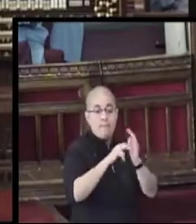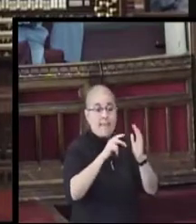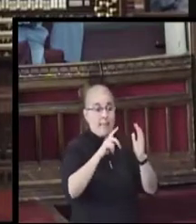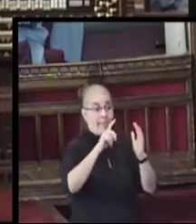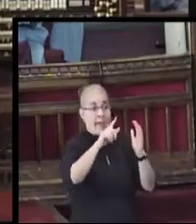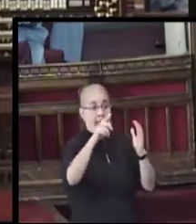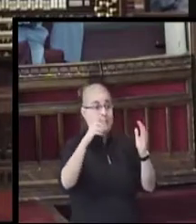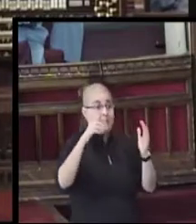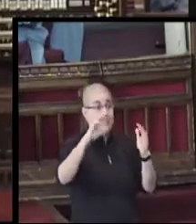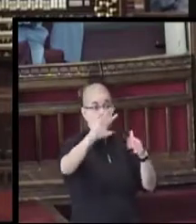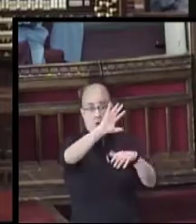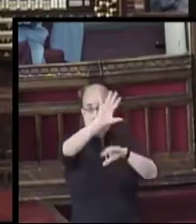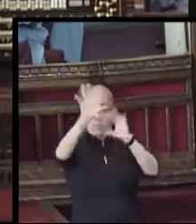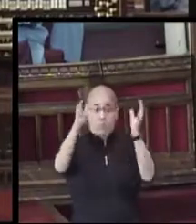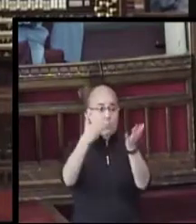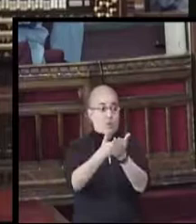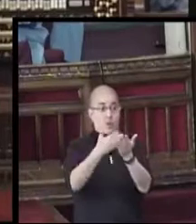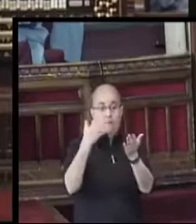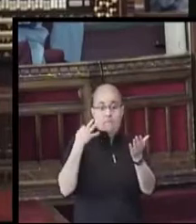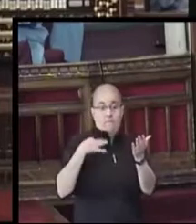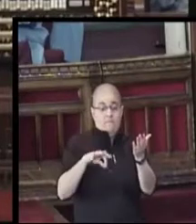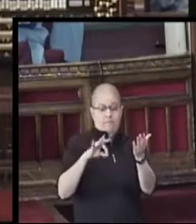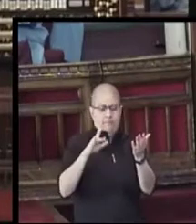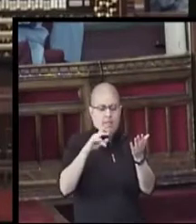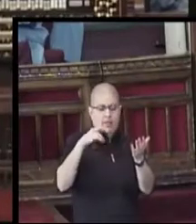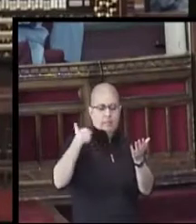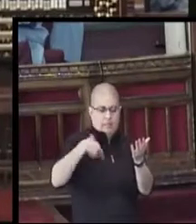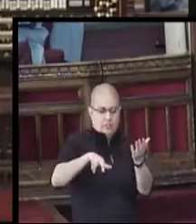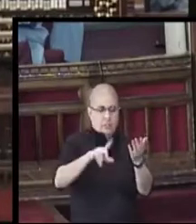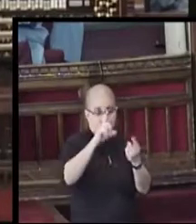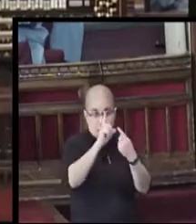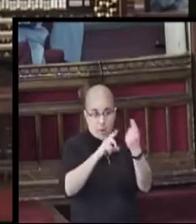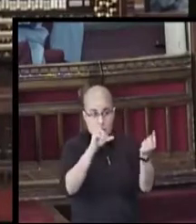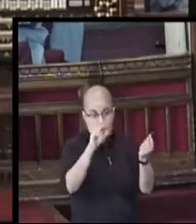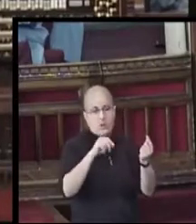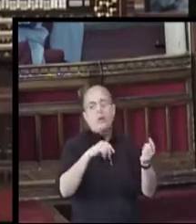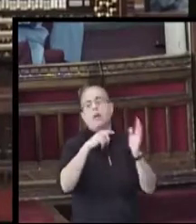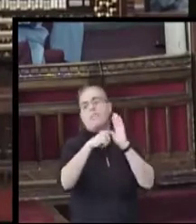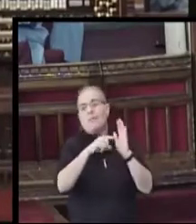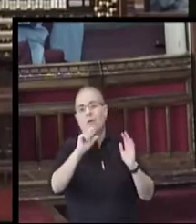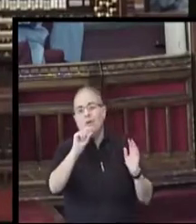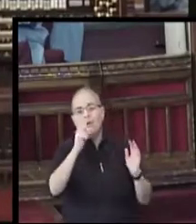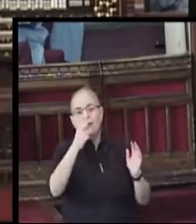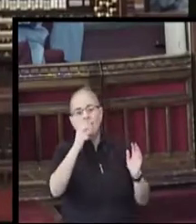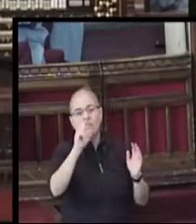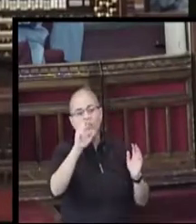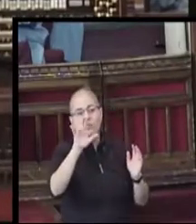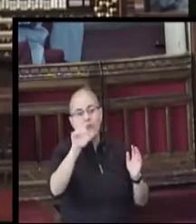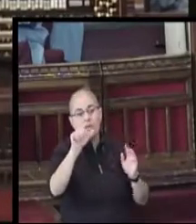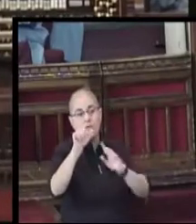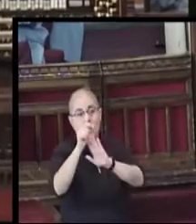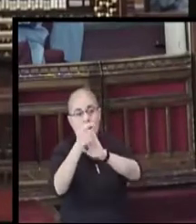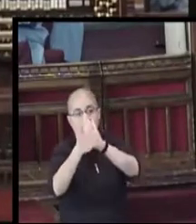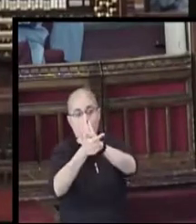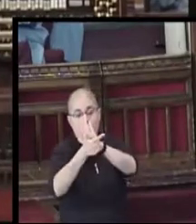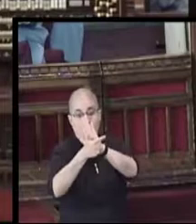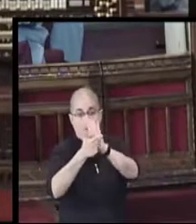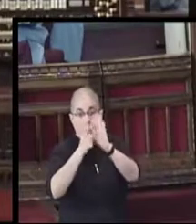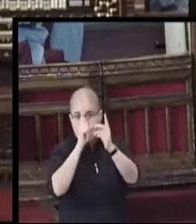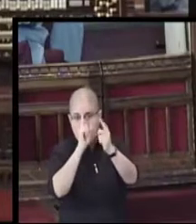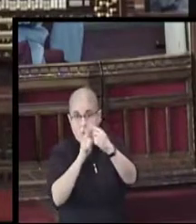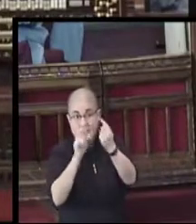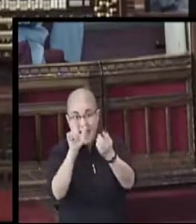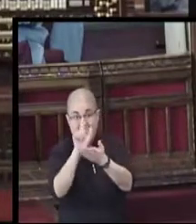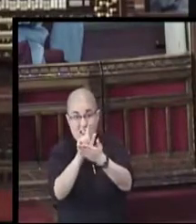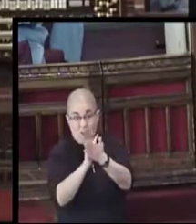whole faith tradition. So while you may oppose Sharia law, you should not be doing so in a way that gives